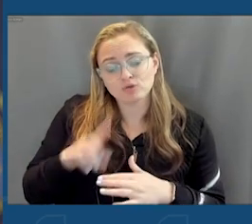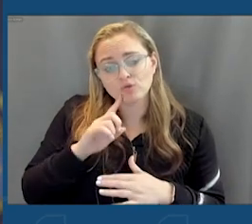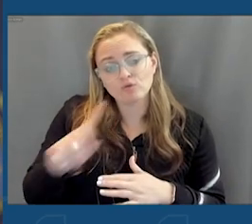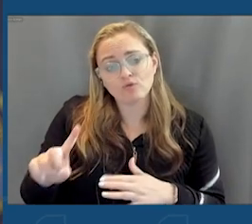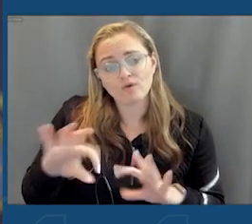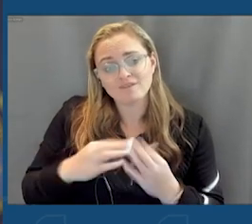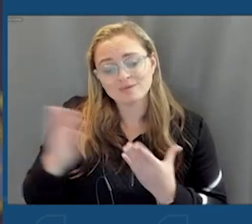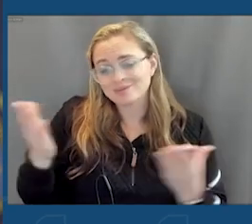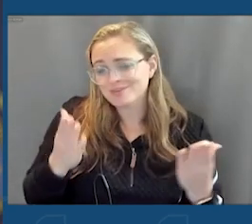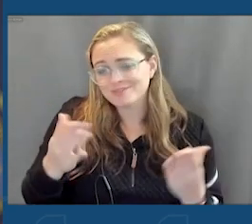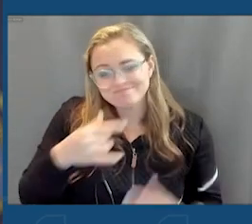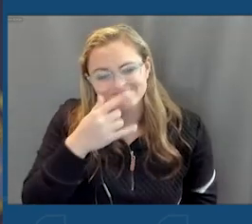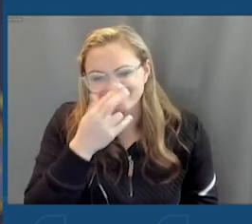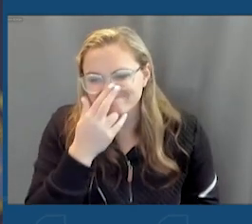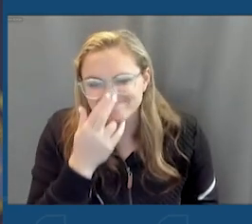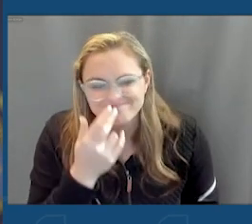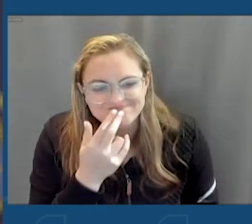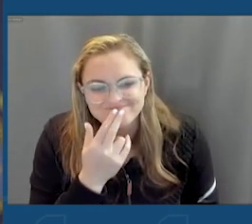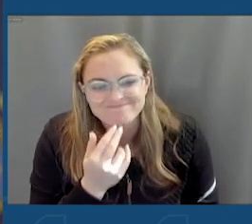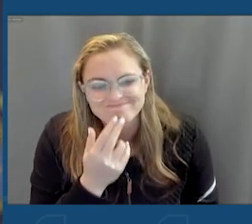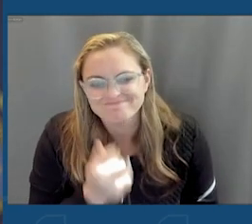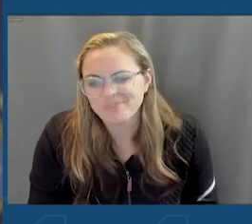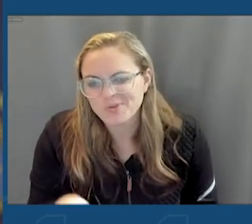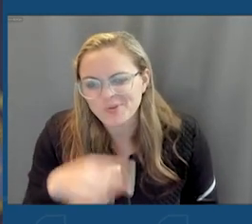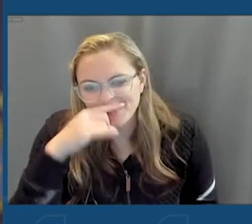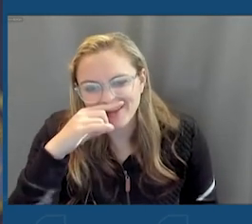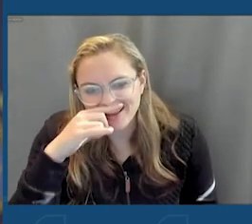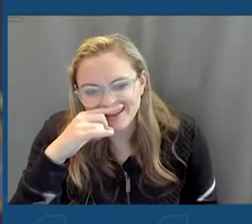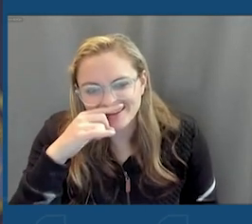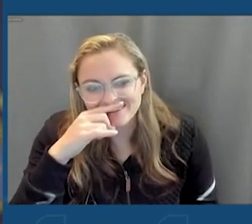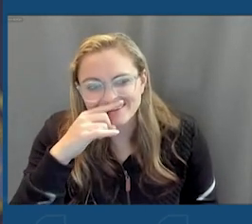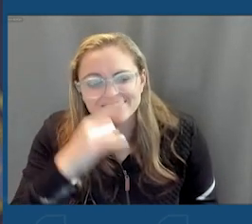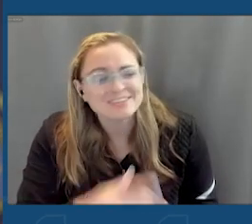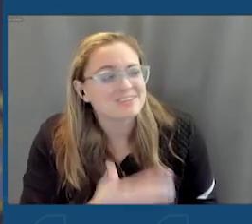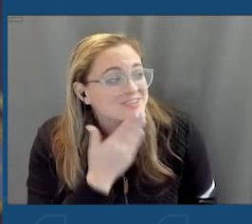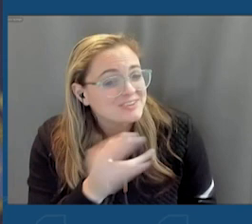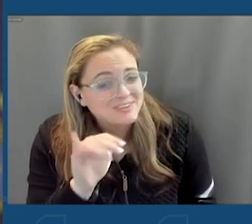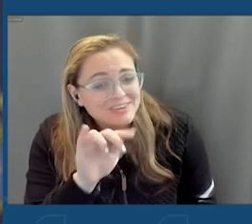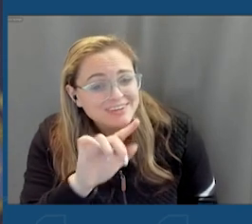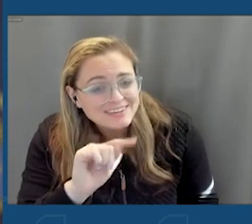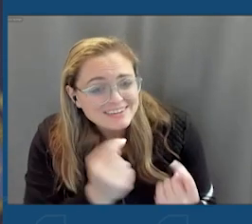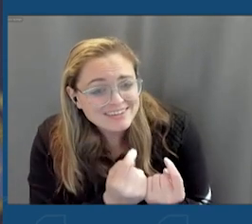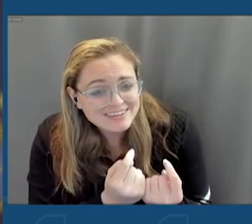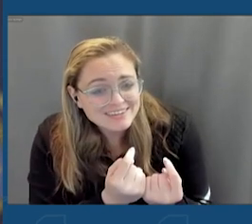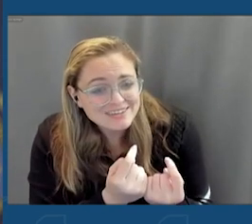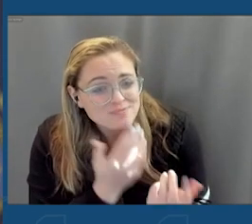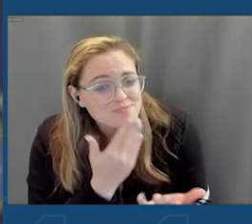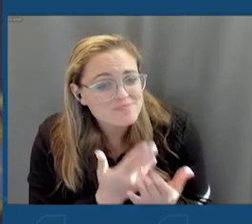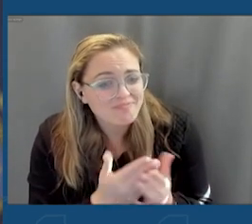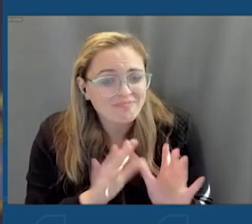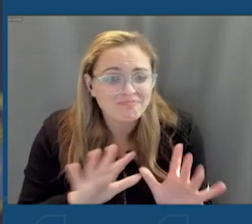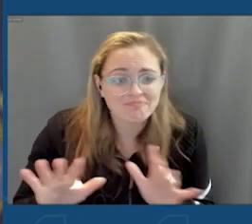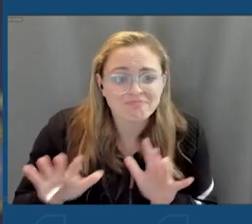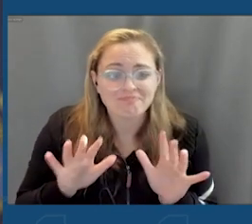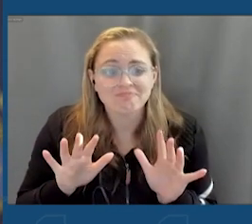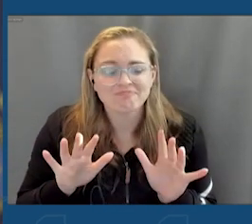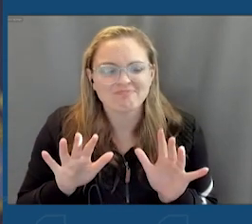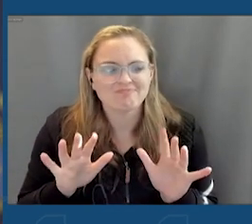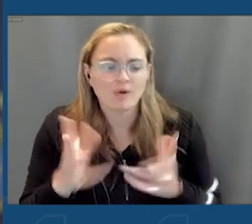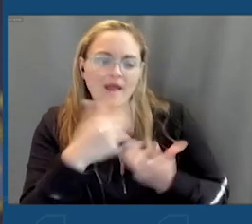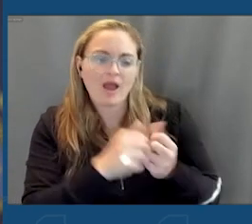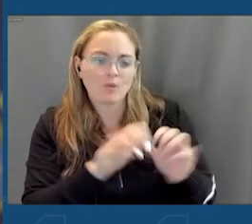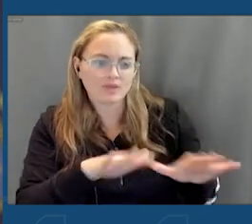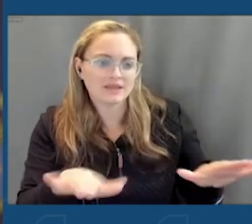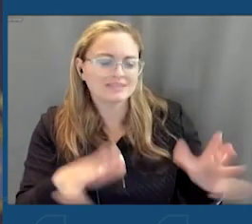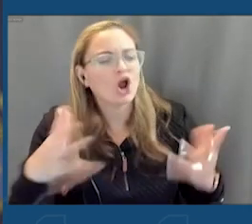those kids were cute. I said, you want to get me in a good mood, team? Put me with little kids first thing in the morning. Not too early. I already did the